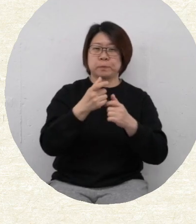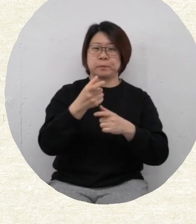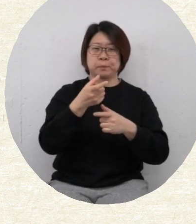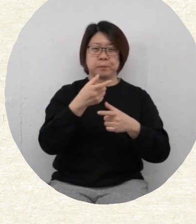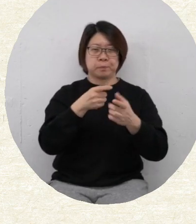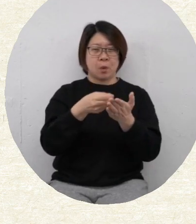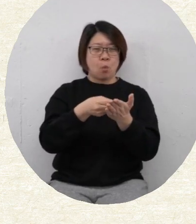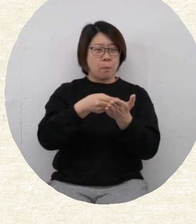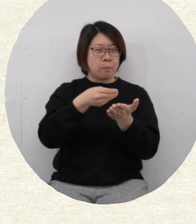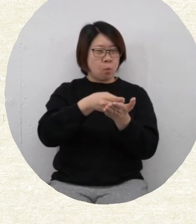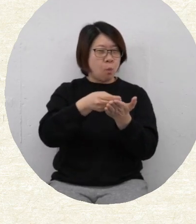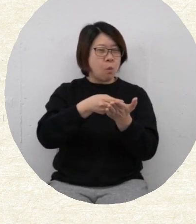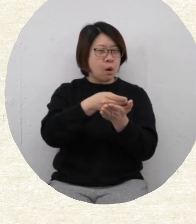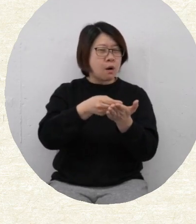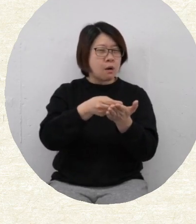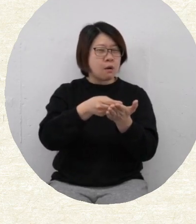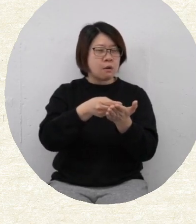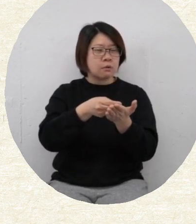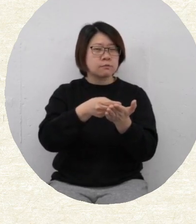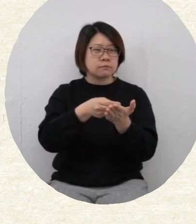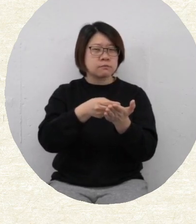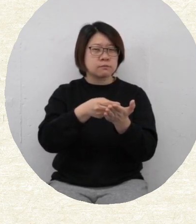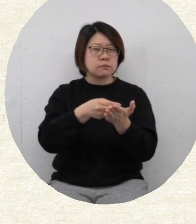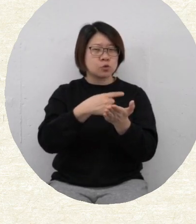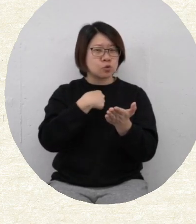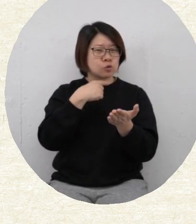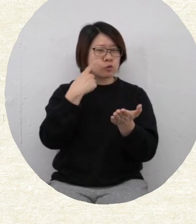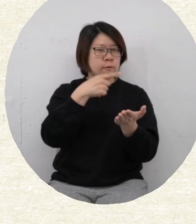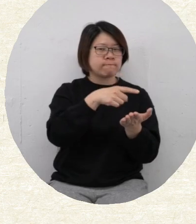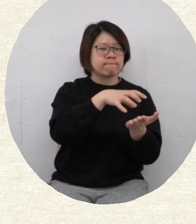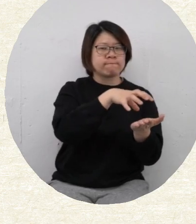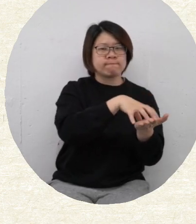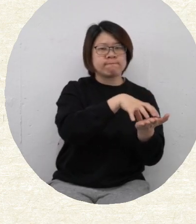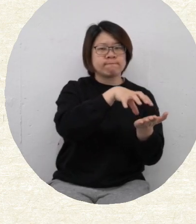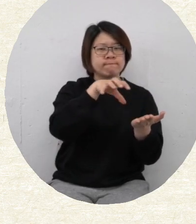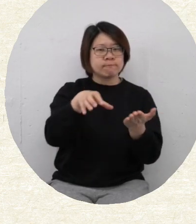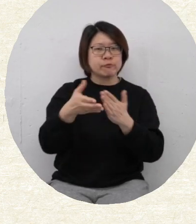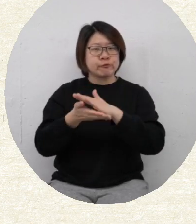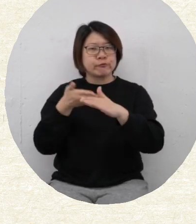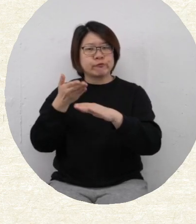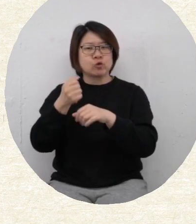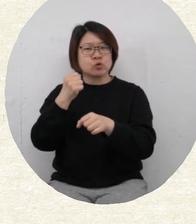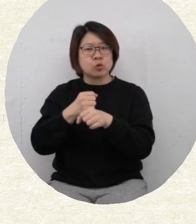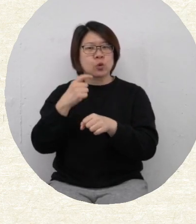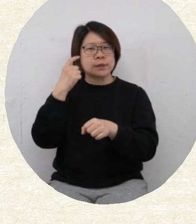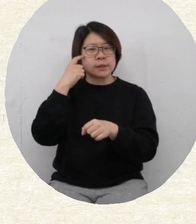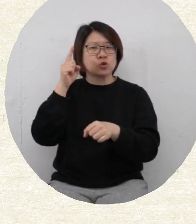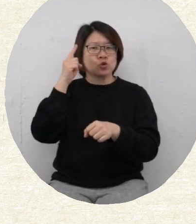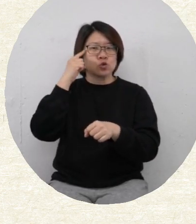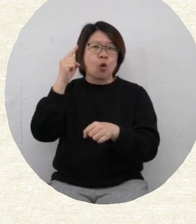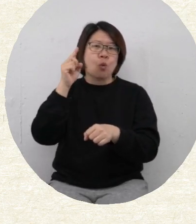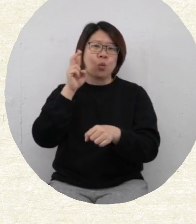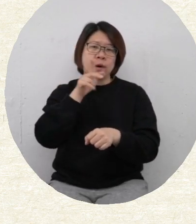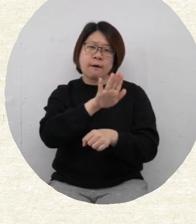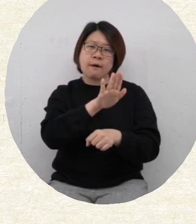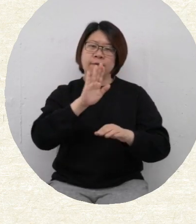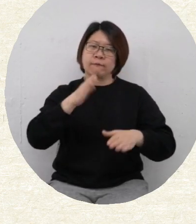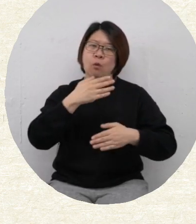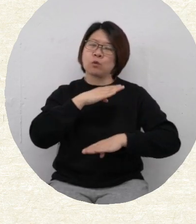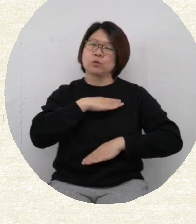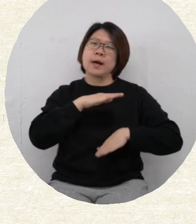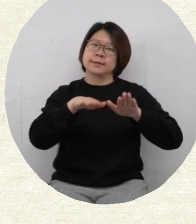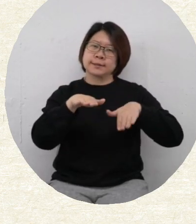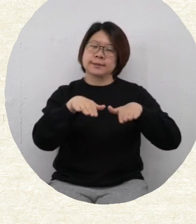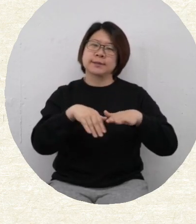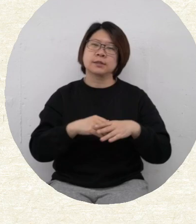just monochromatic, black or gray, or closer to black. And that's because I'm